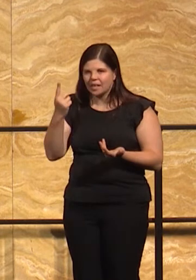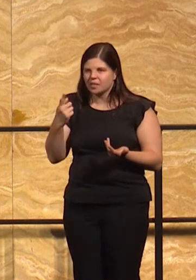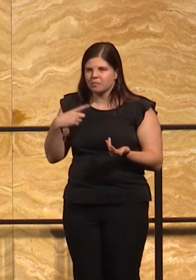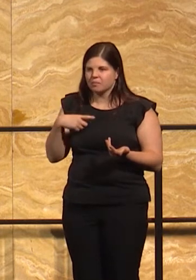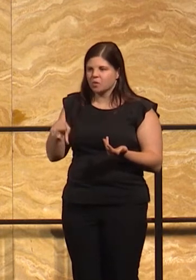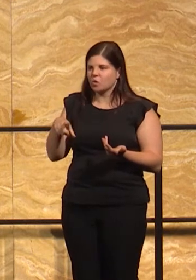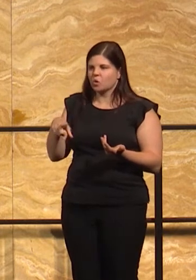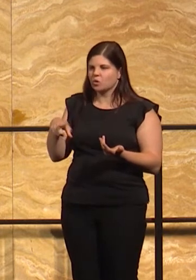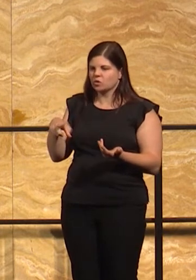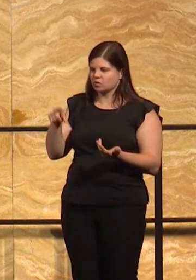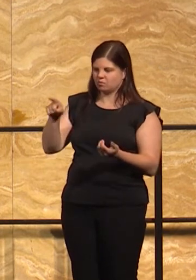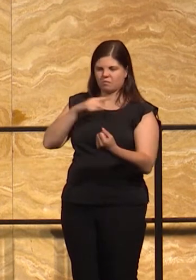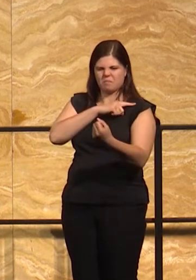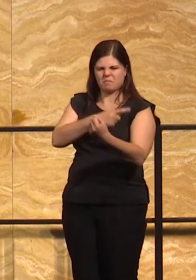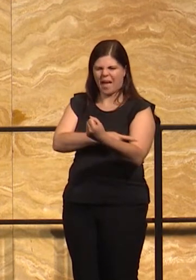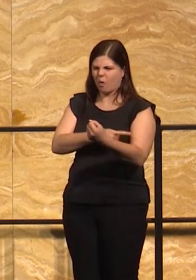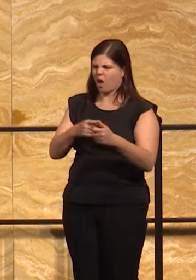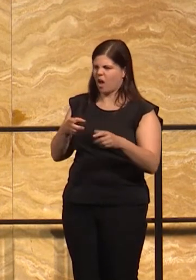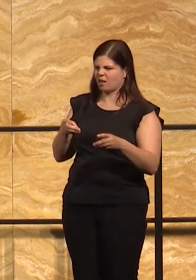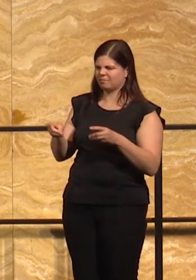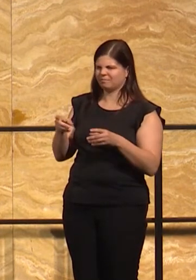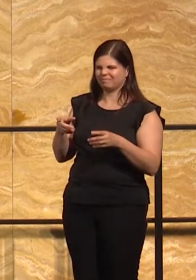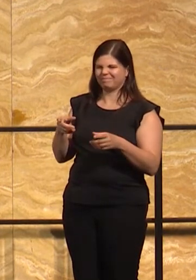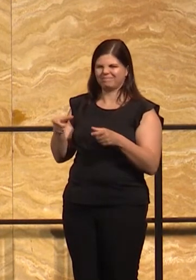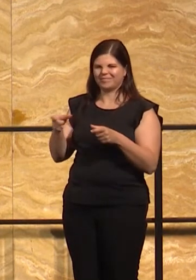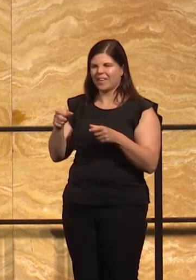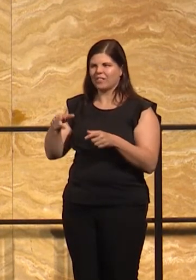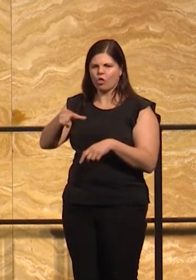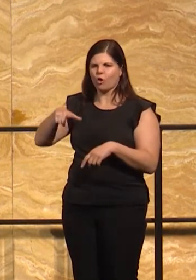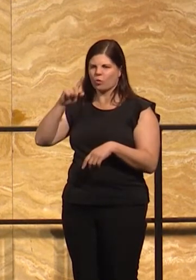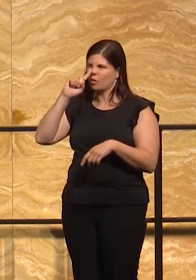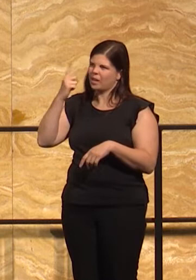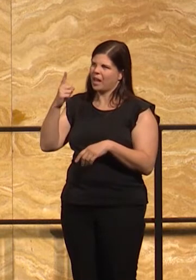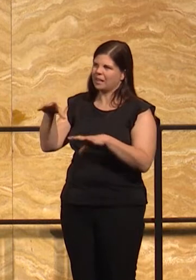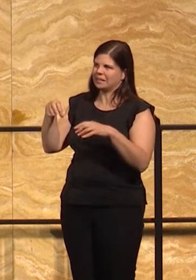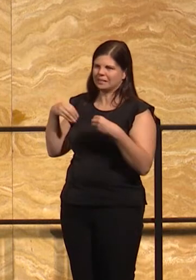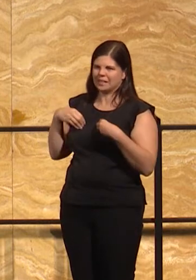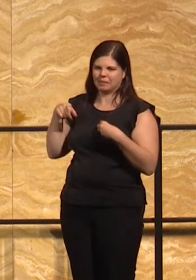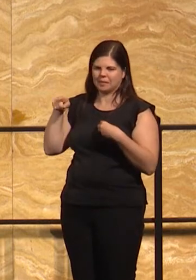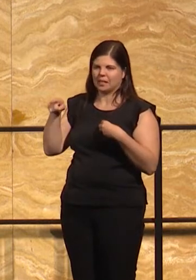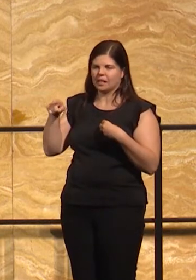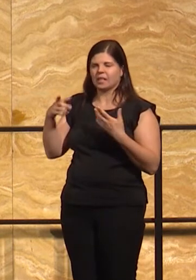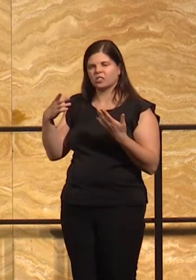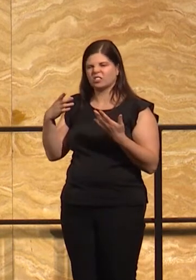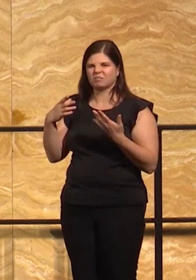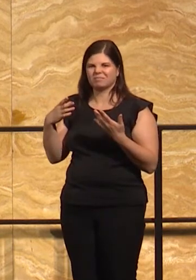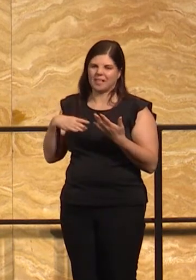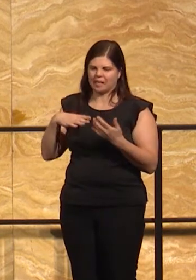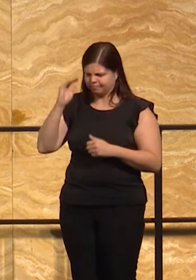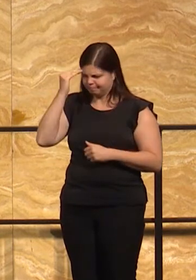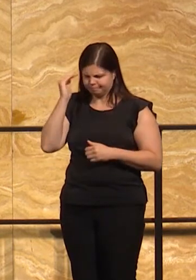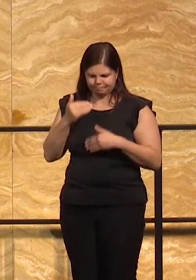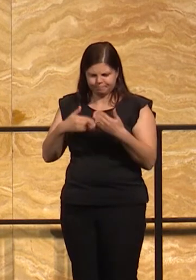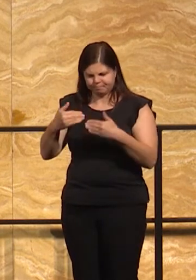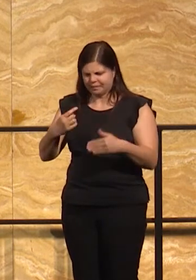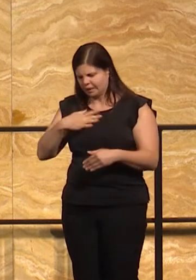power that's been brought to bear is not one that locals can cope with easily, except to be resilient in their different ways